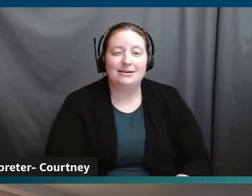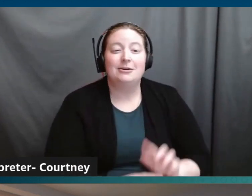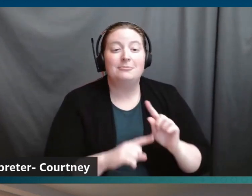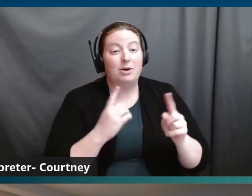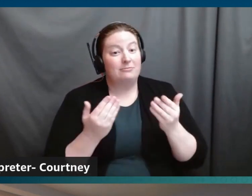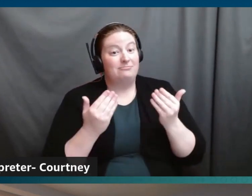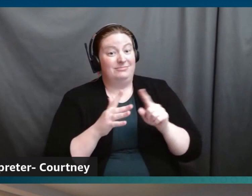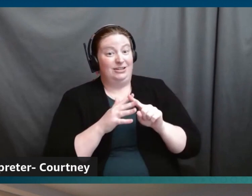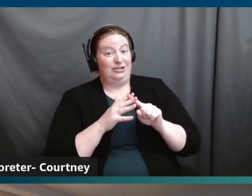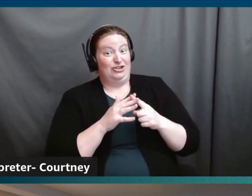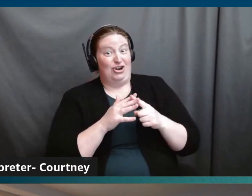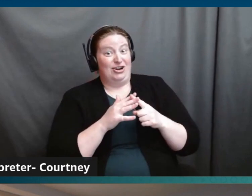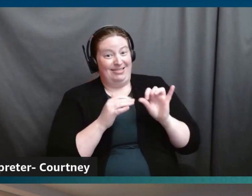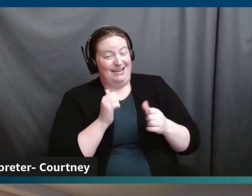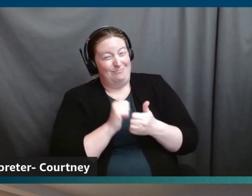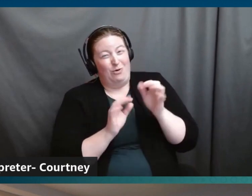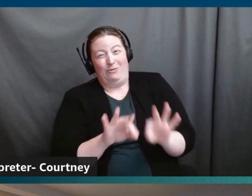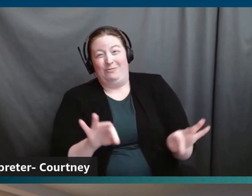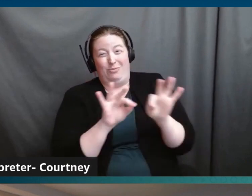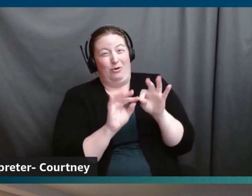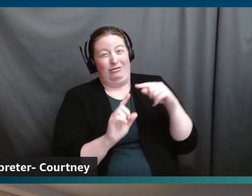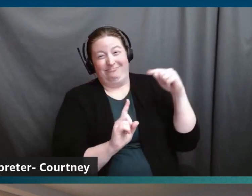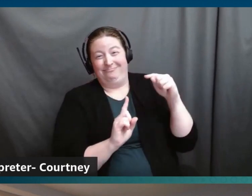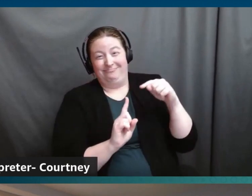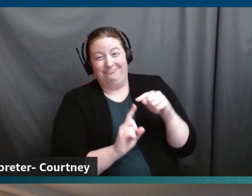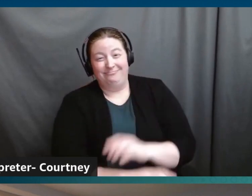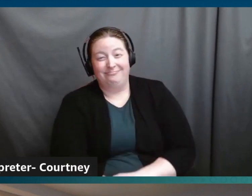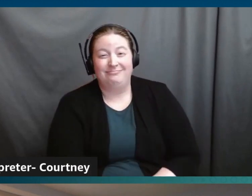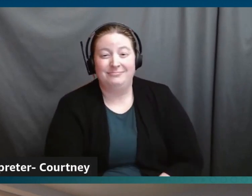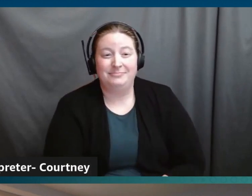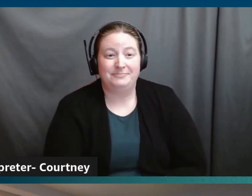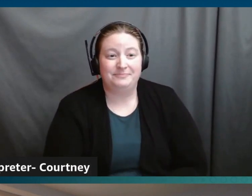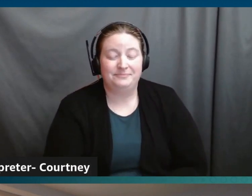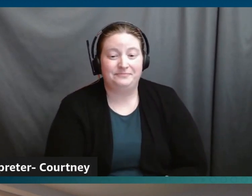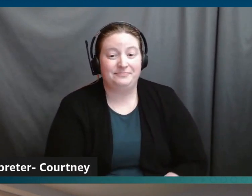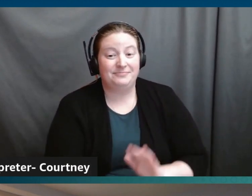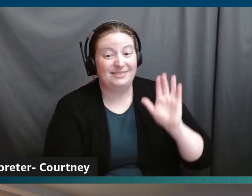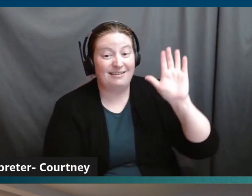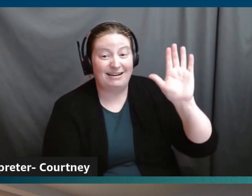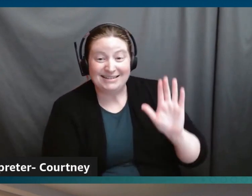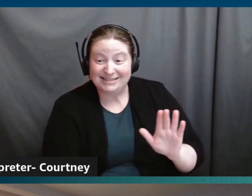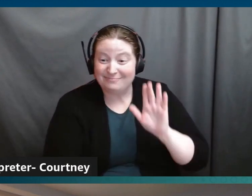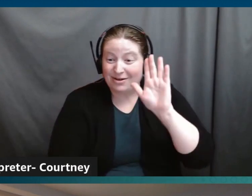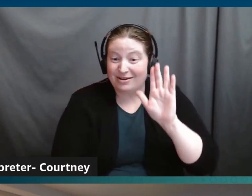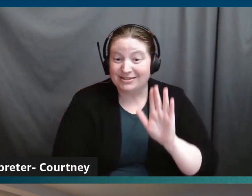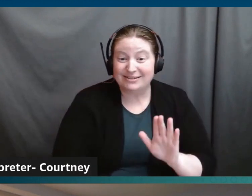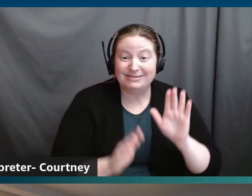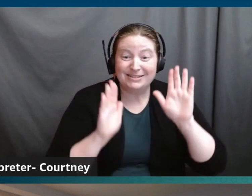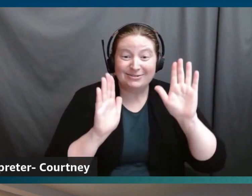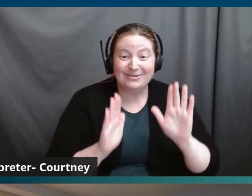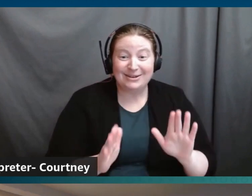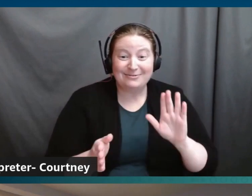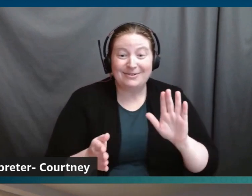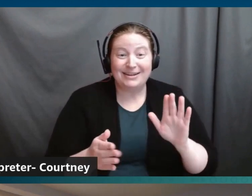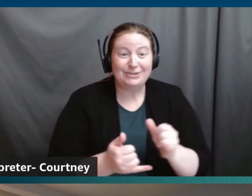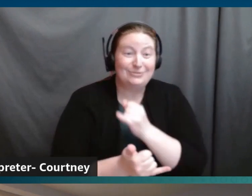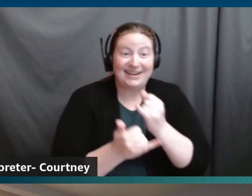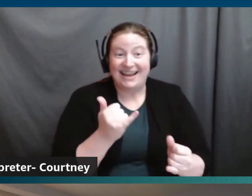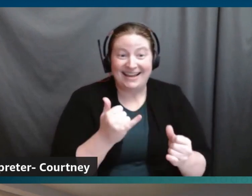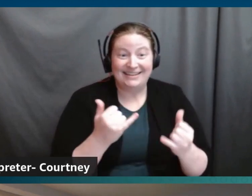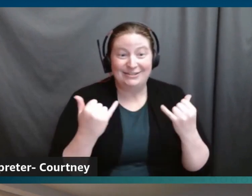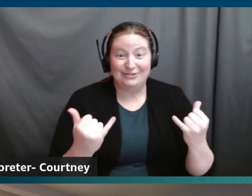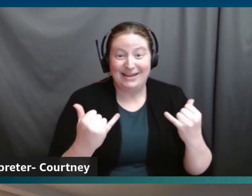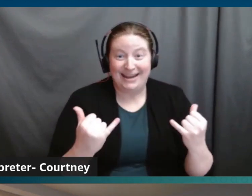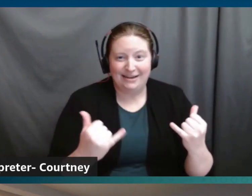the most important thing. All right. Awesome. I think that that's a great way to end today, don't you think, Kyle? Well, we're